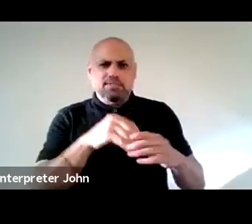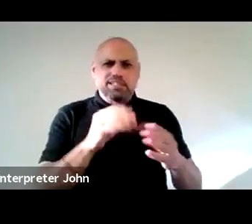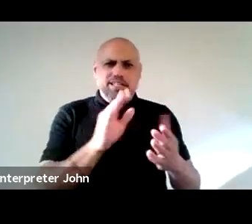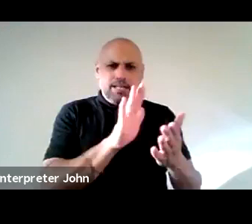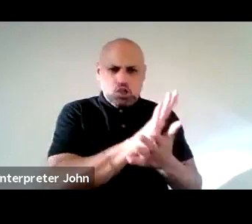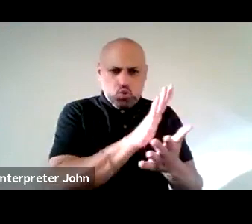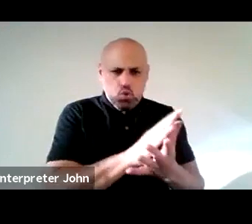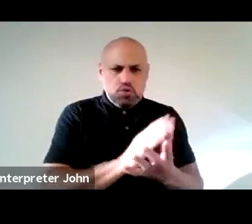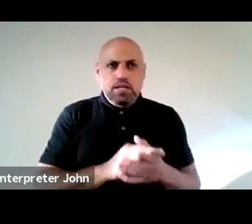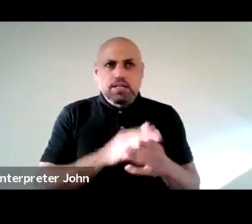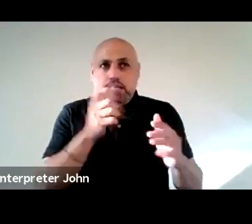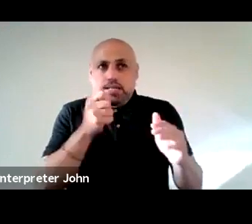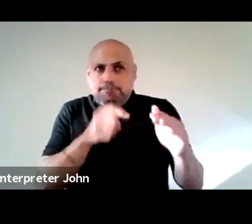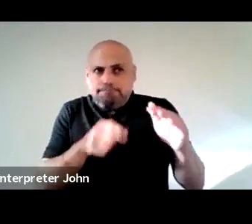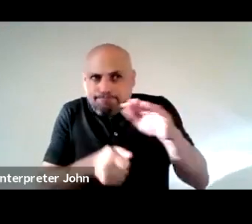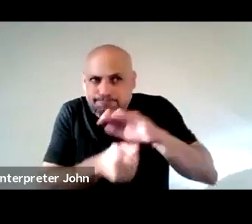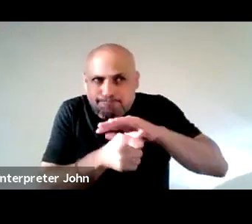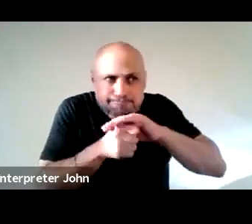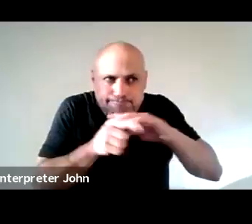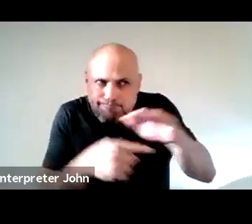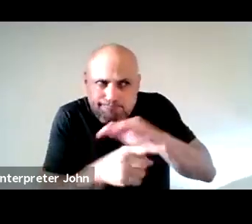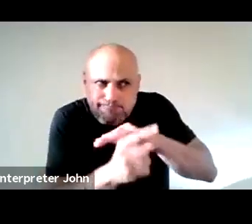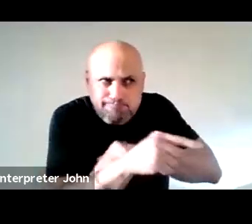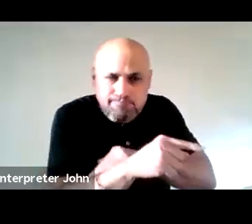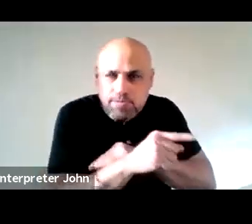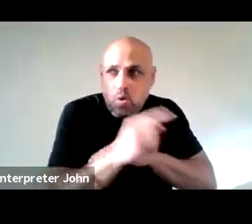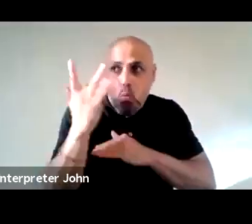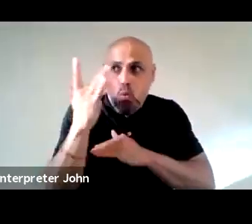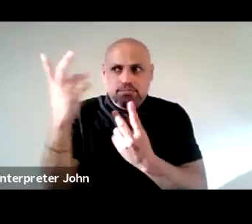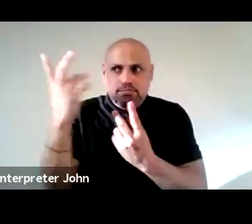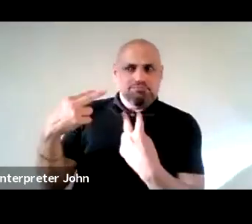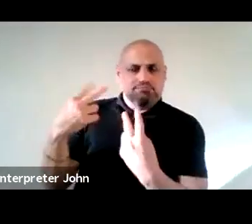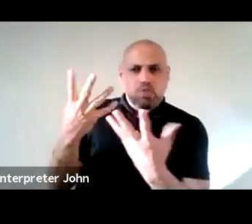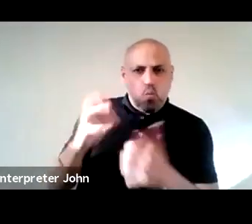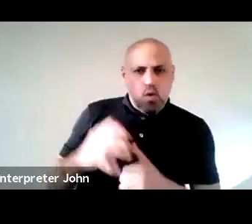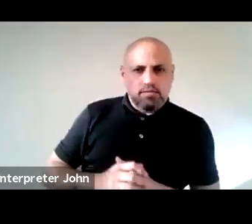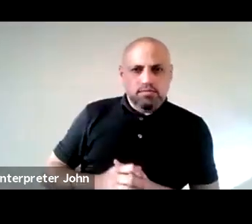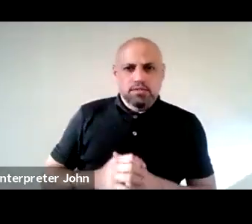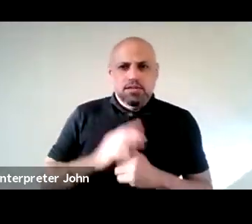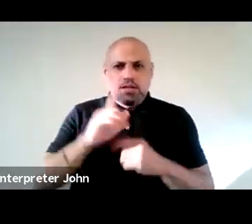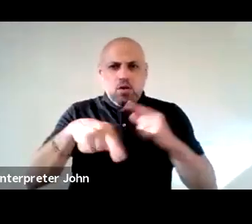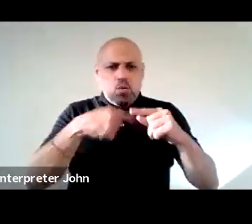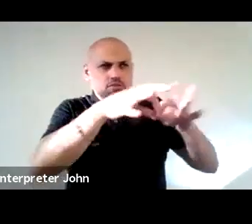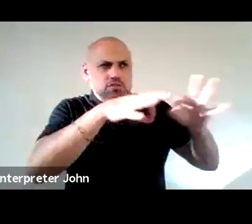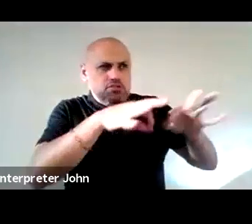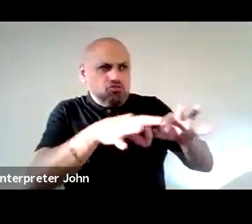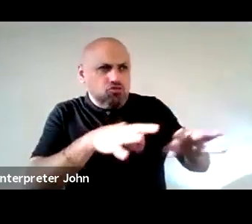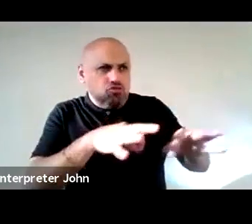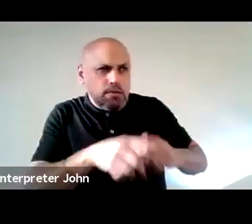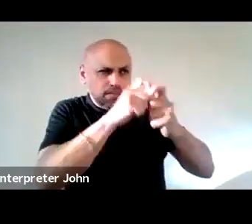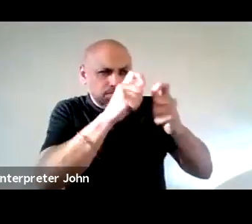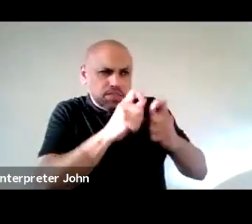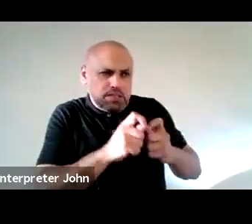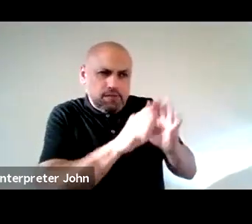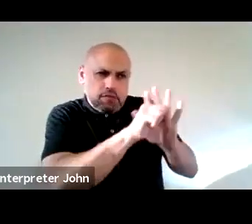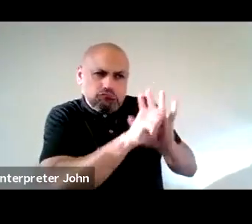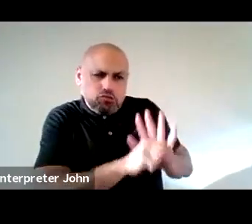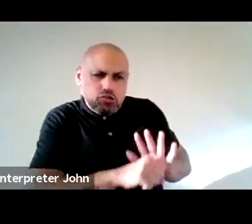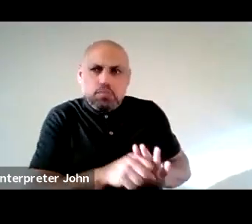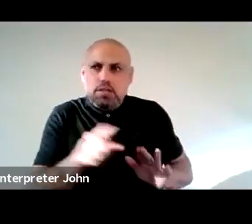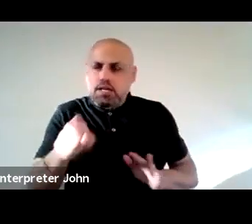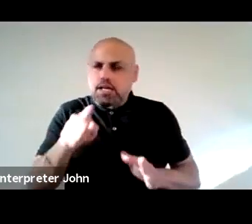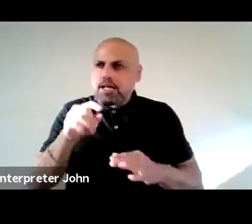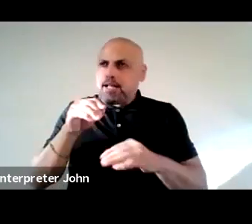one would see me. When describing the specific obsessions and sensations, this therapist was